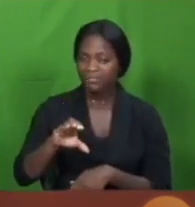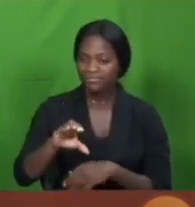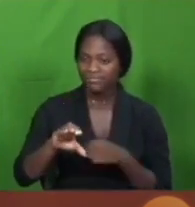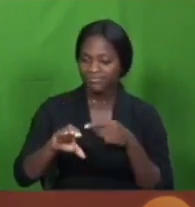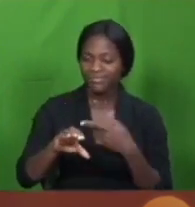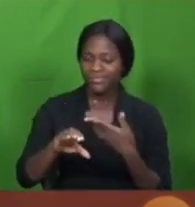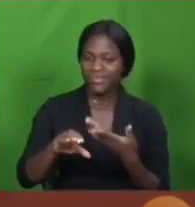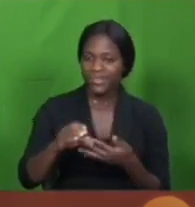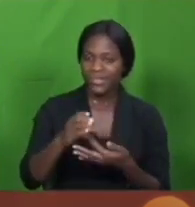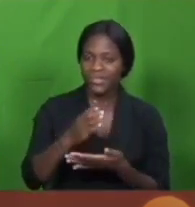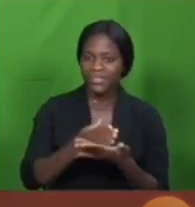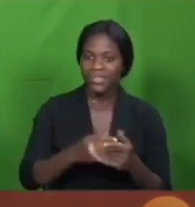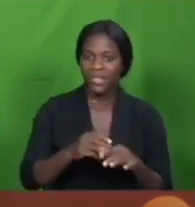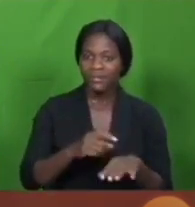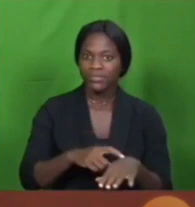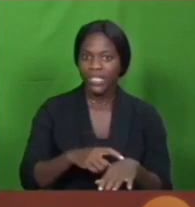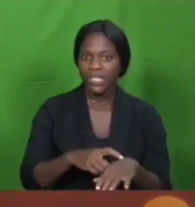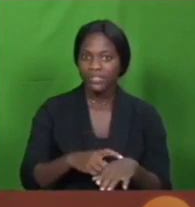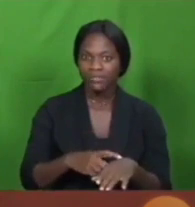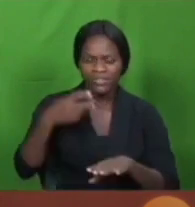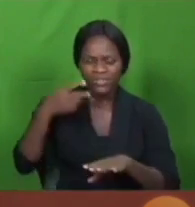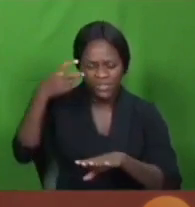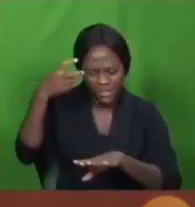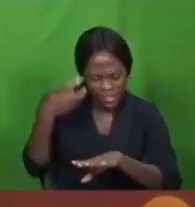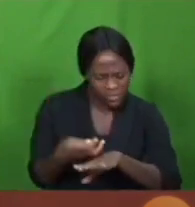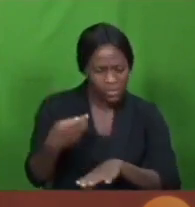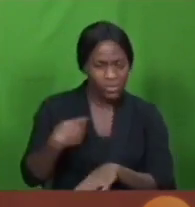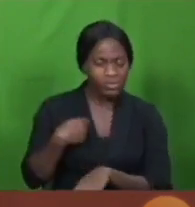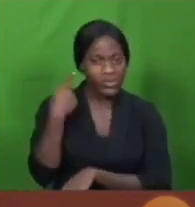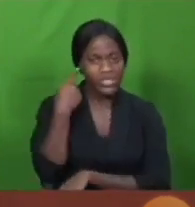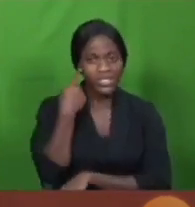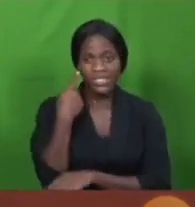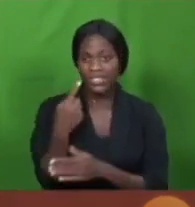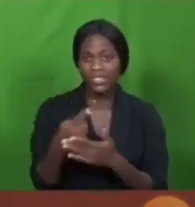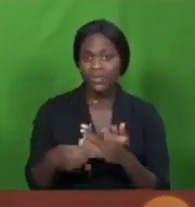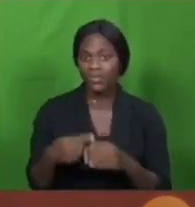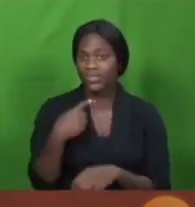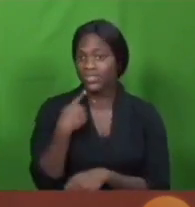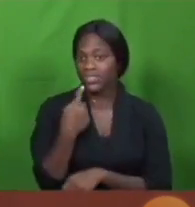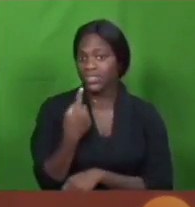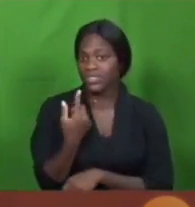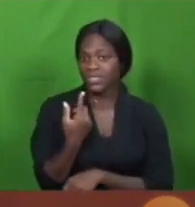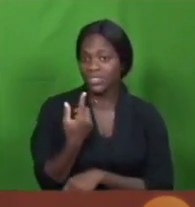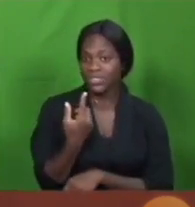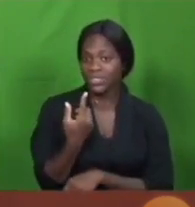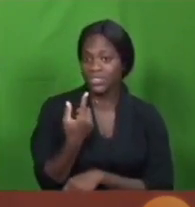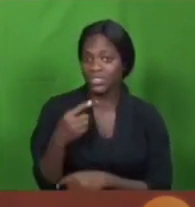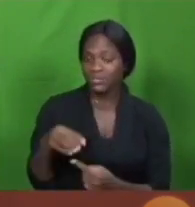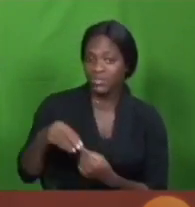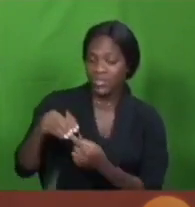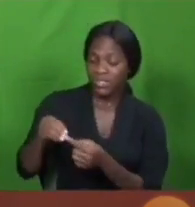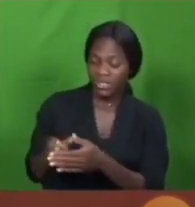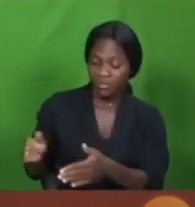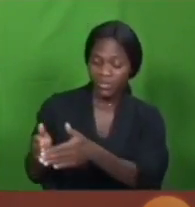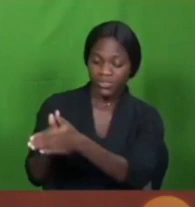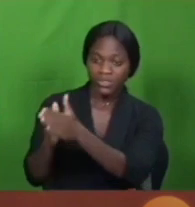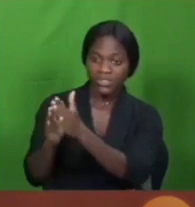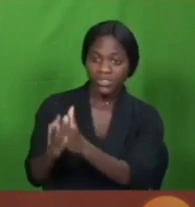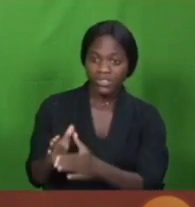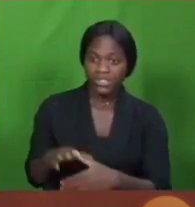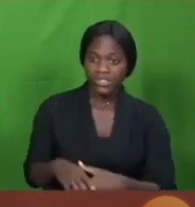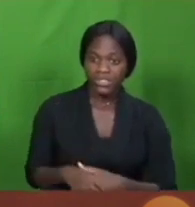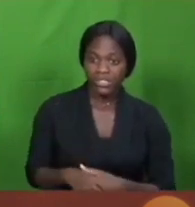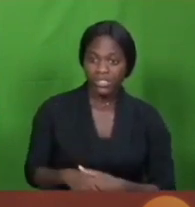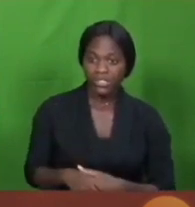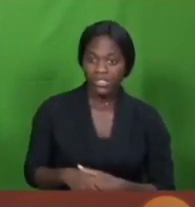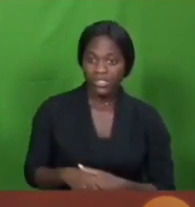So sometimes I struggle to hear what particularly the majority leader says. And I see he